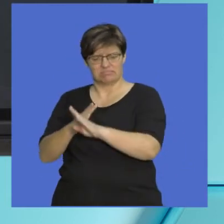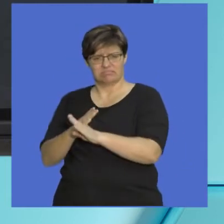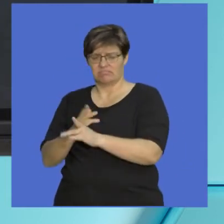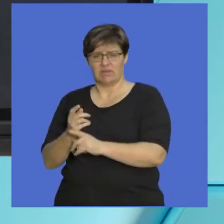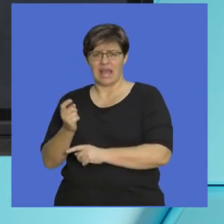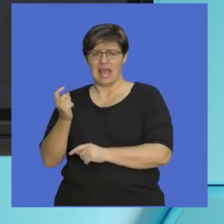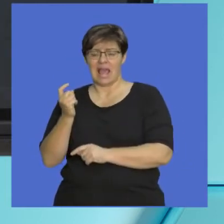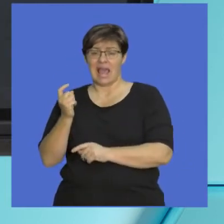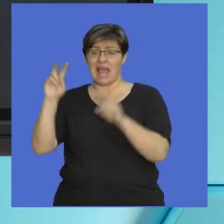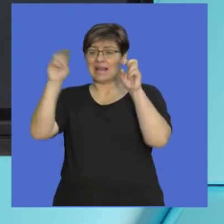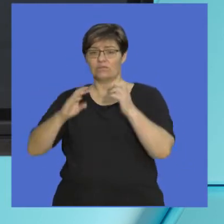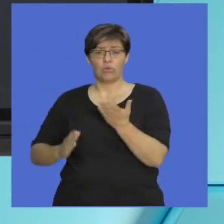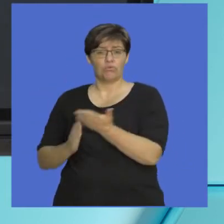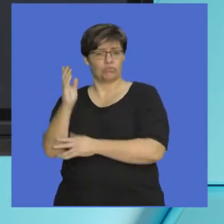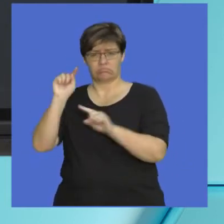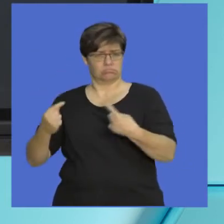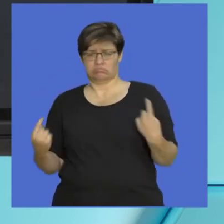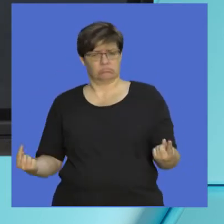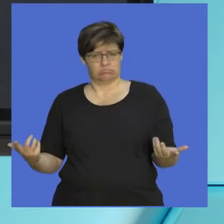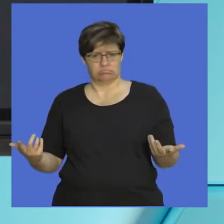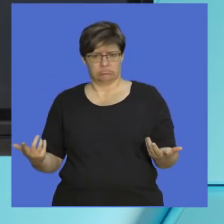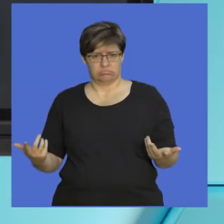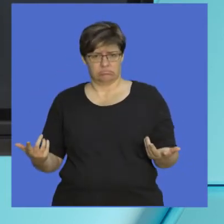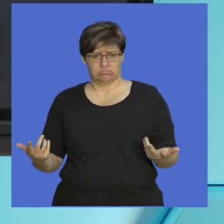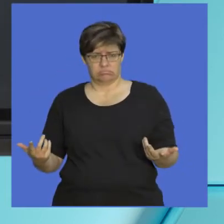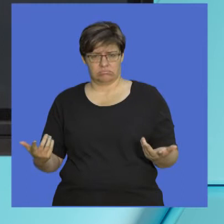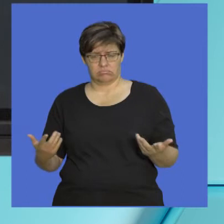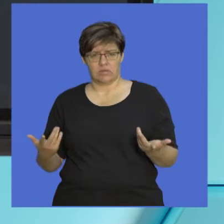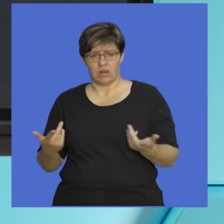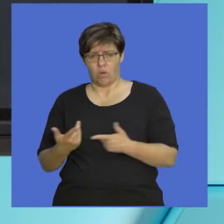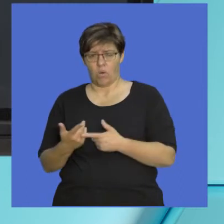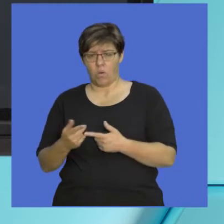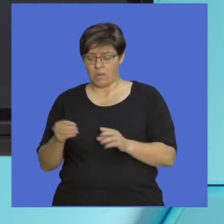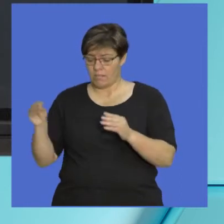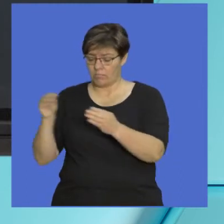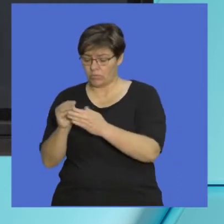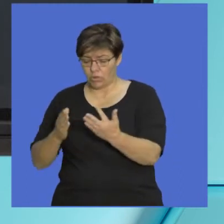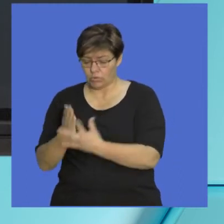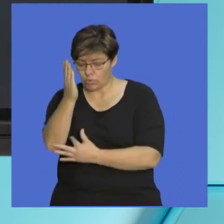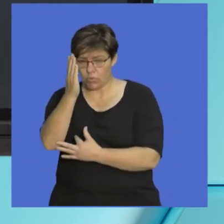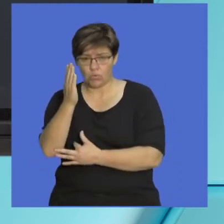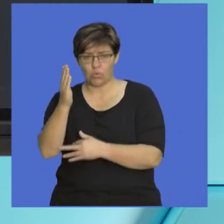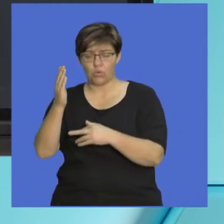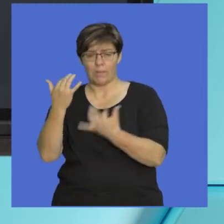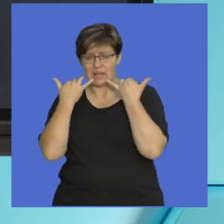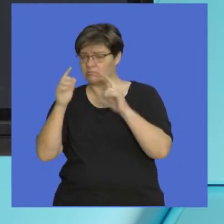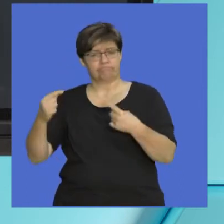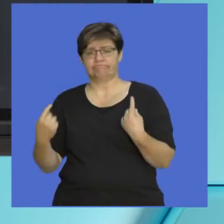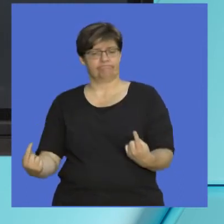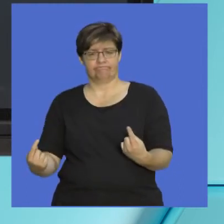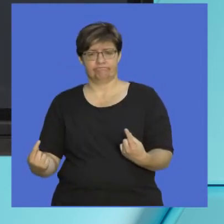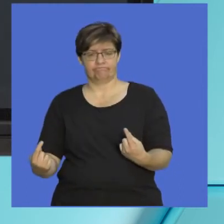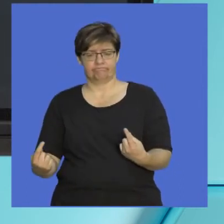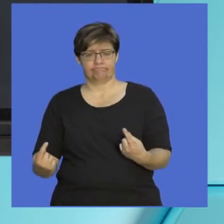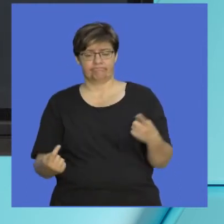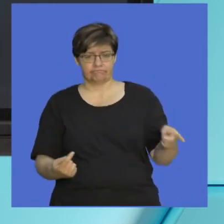as an example, that does not allow electric charge to pass through them, or current does not pass through them.